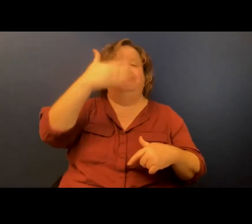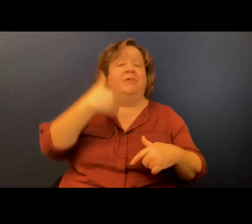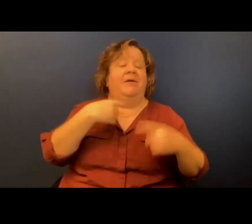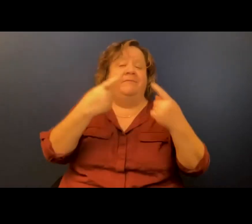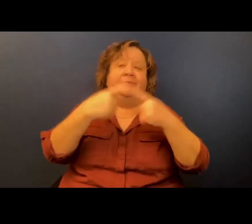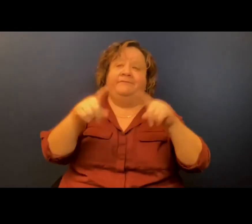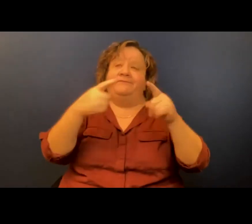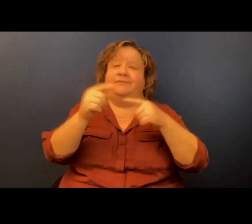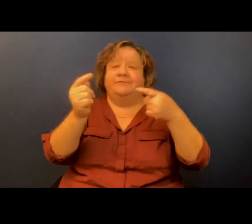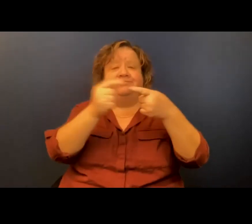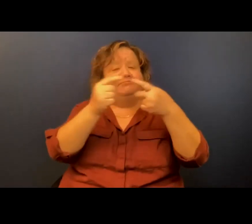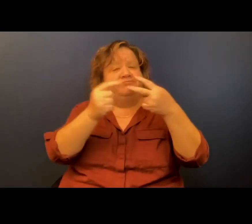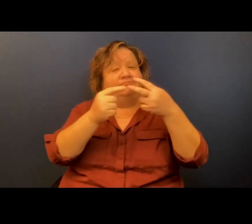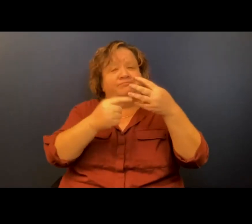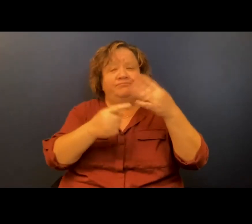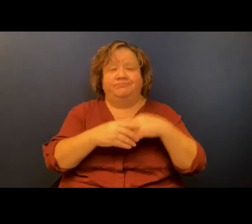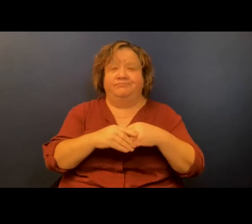disabilities can enjoy today.